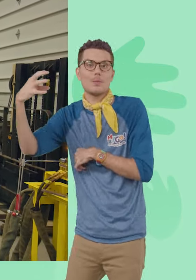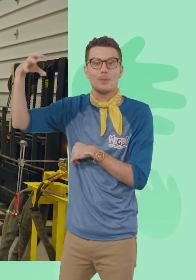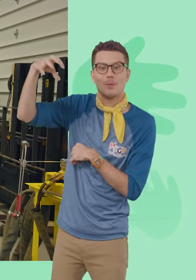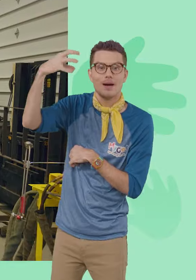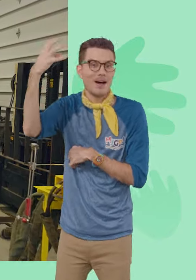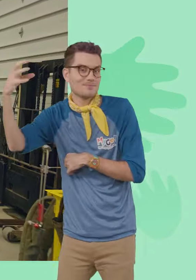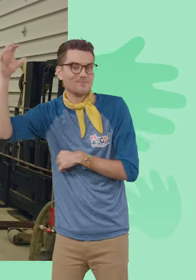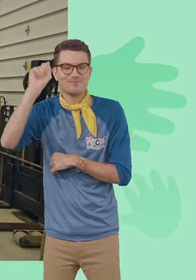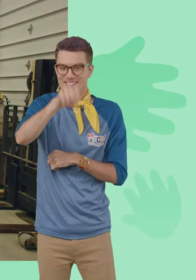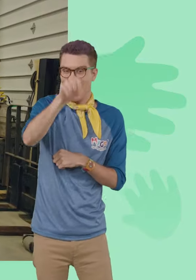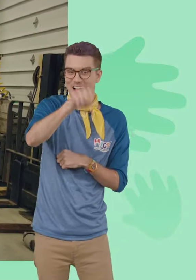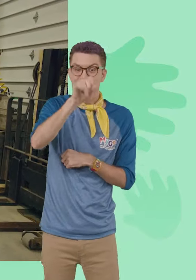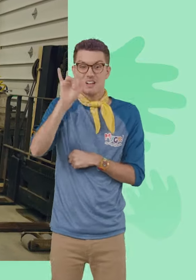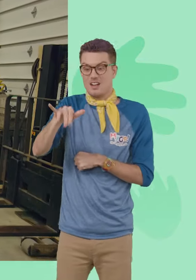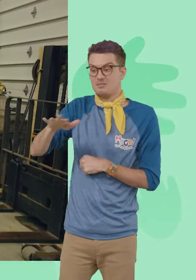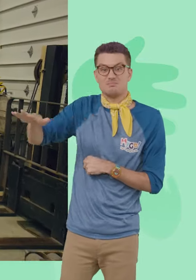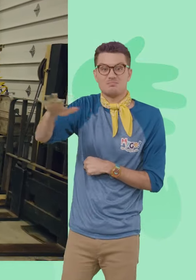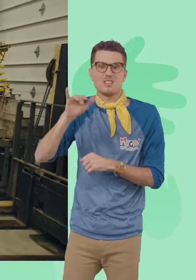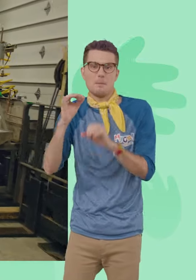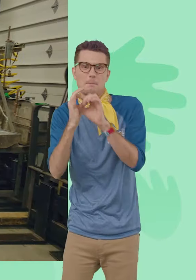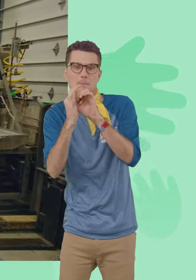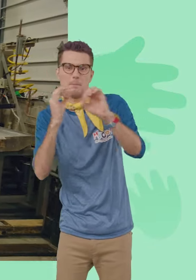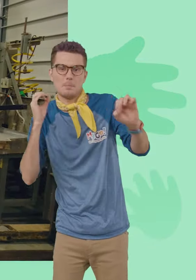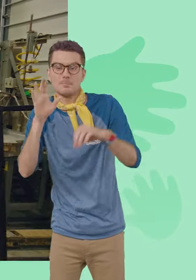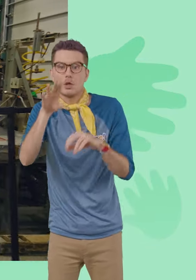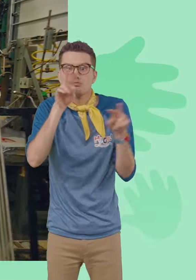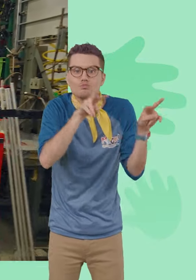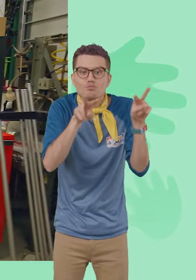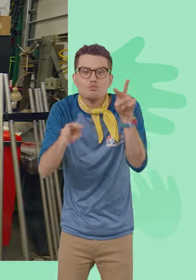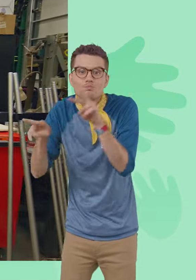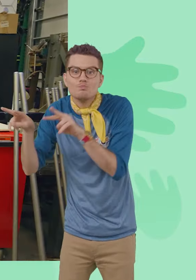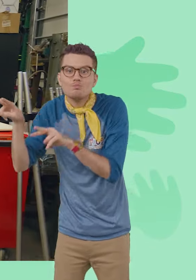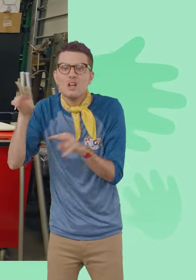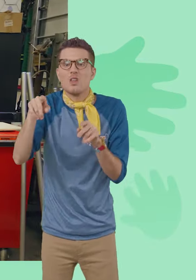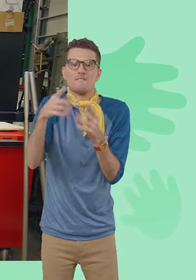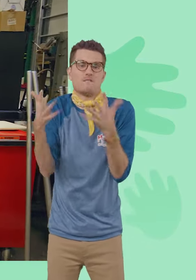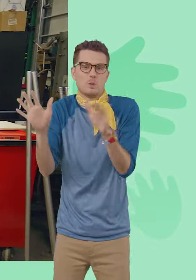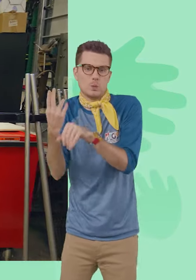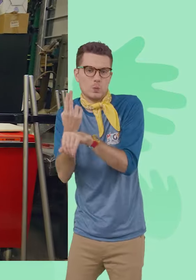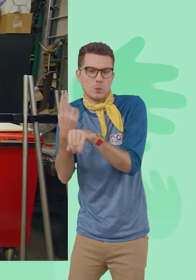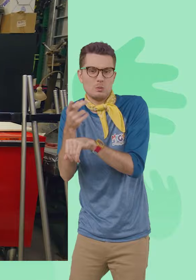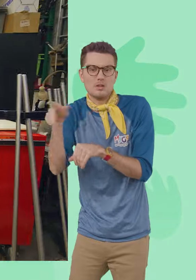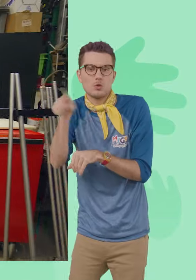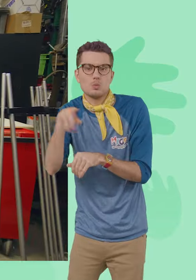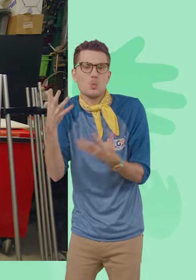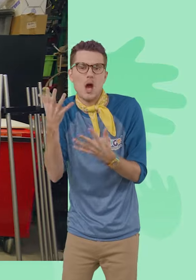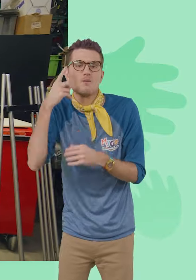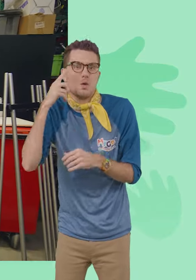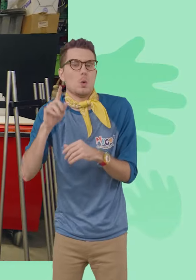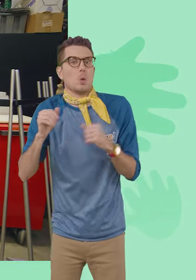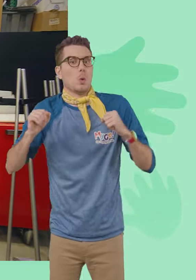With bubble gum. Yeah, this is a section of pipes. Check it